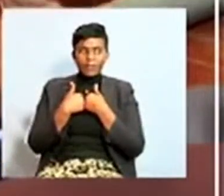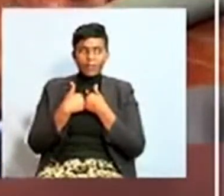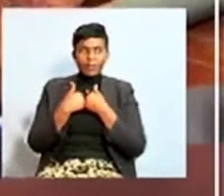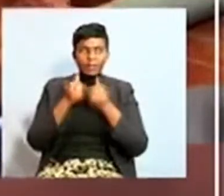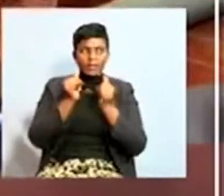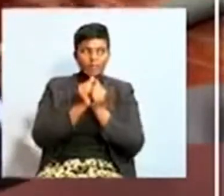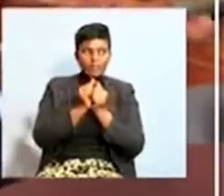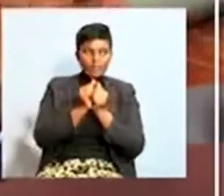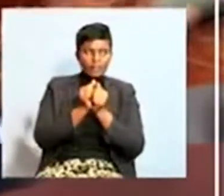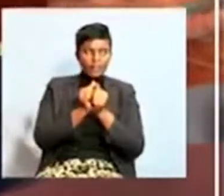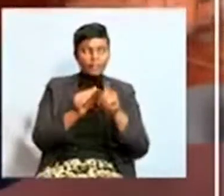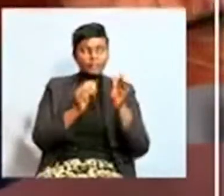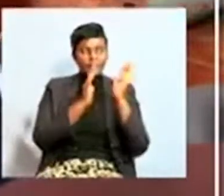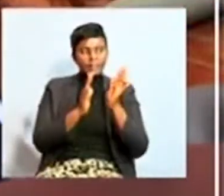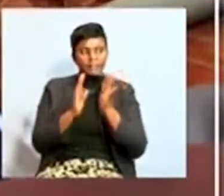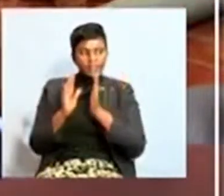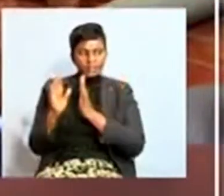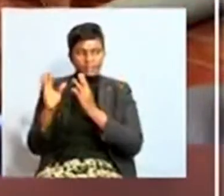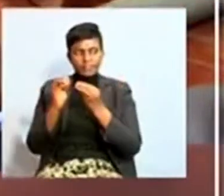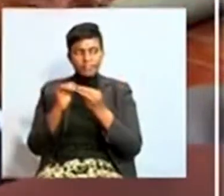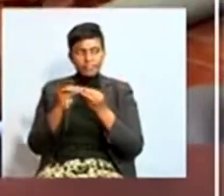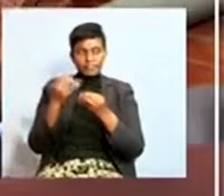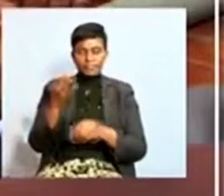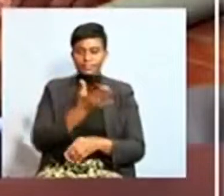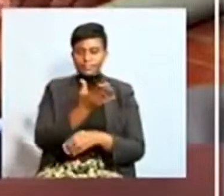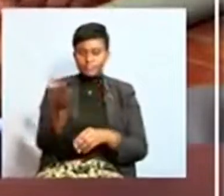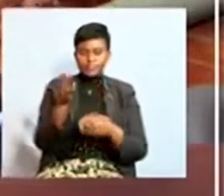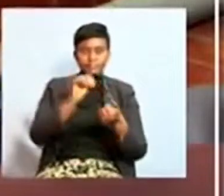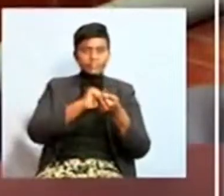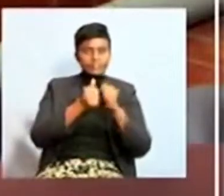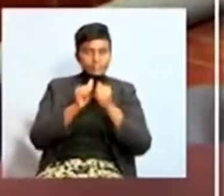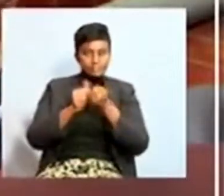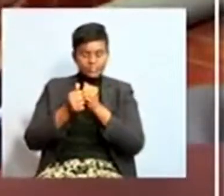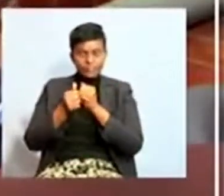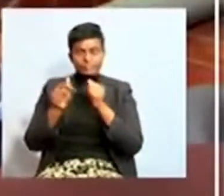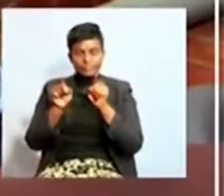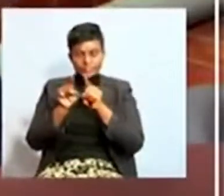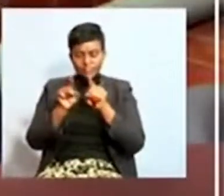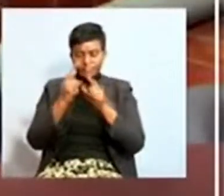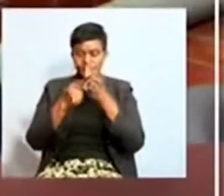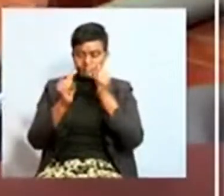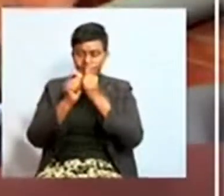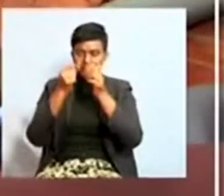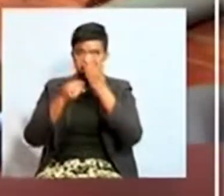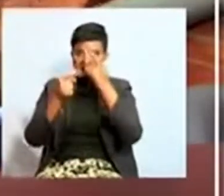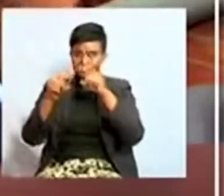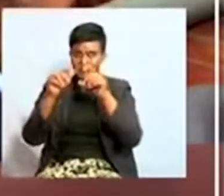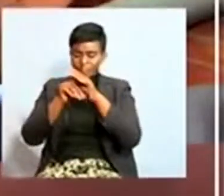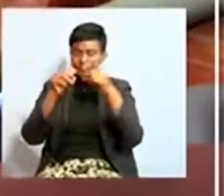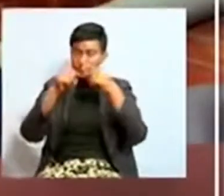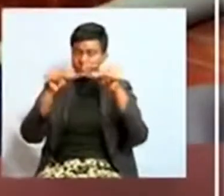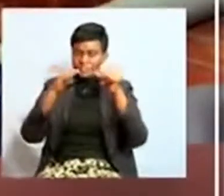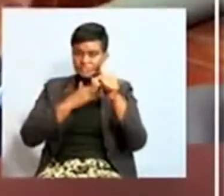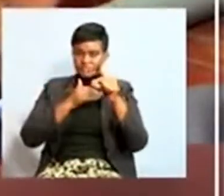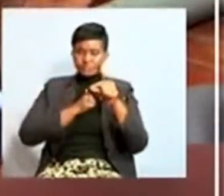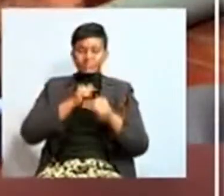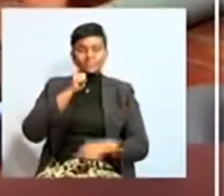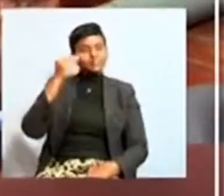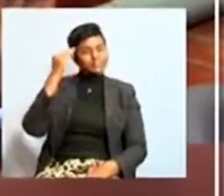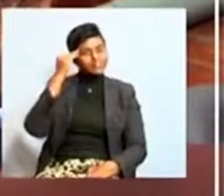vis-a-vis preparedness of these calamities, like what happened in Japan. I don't know whether it was